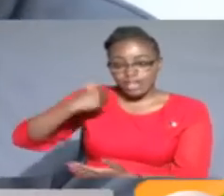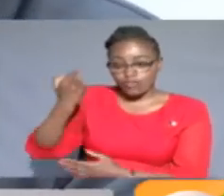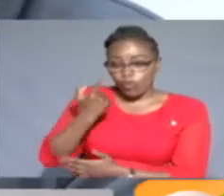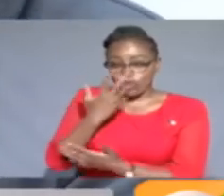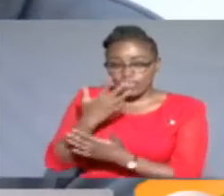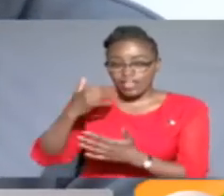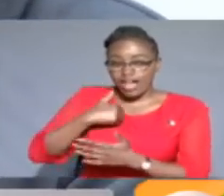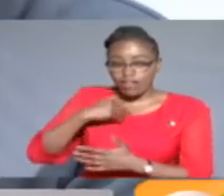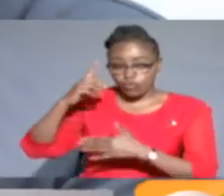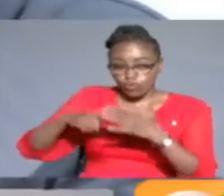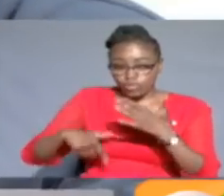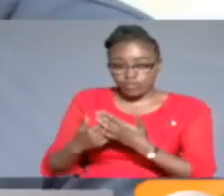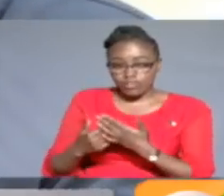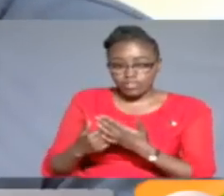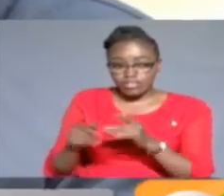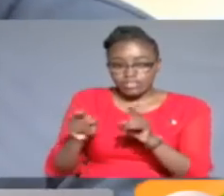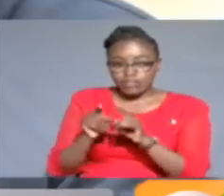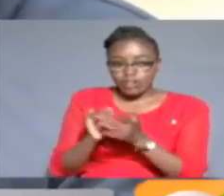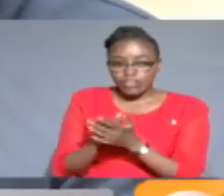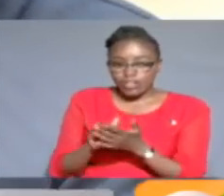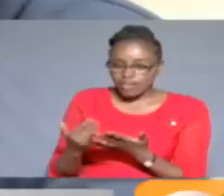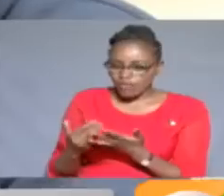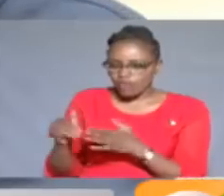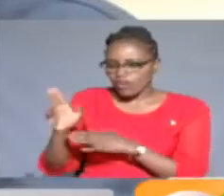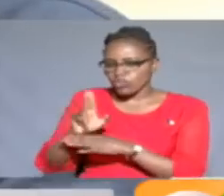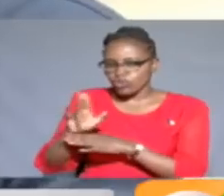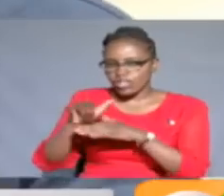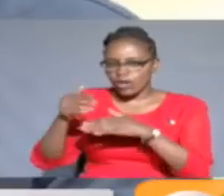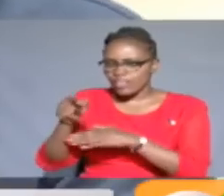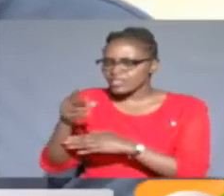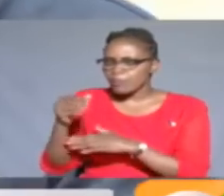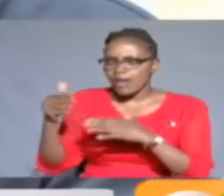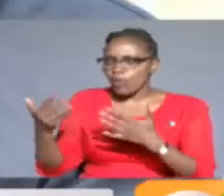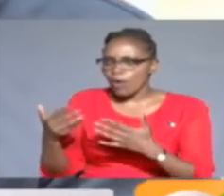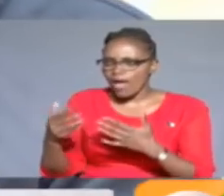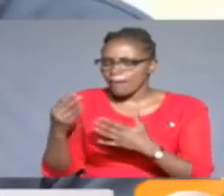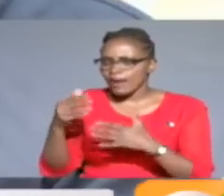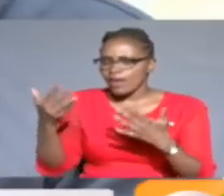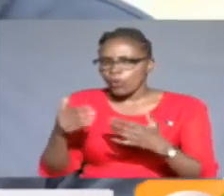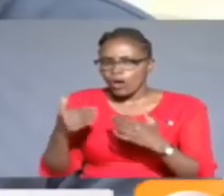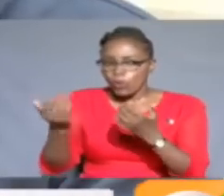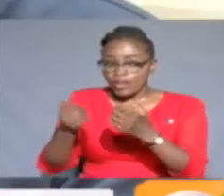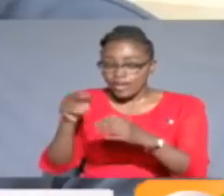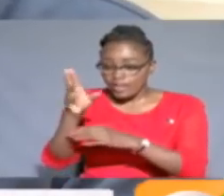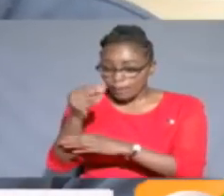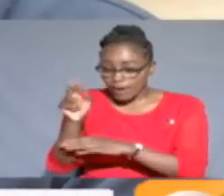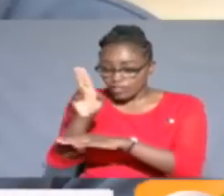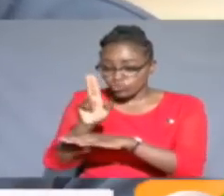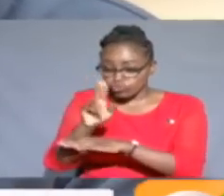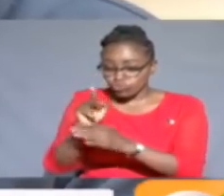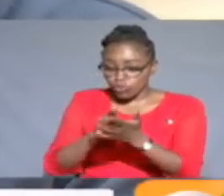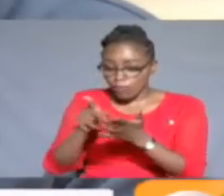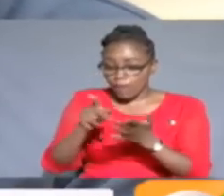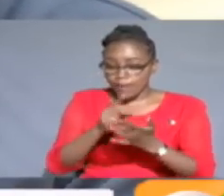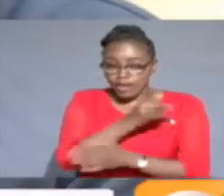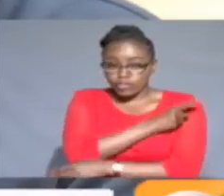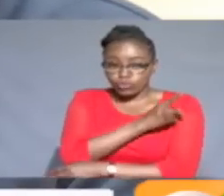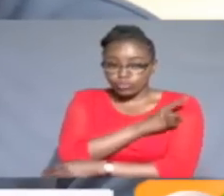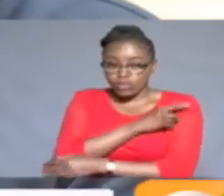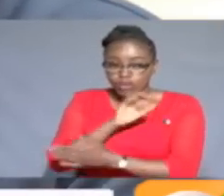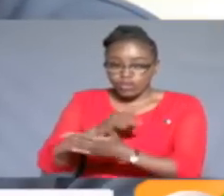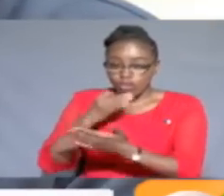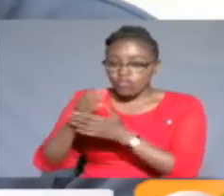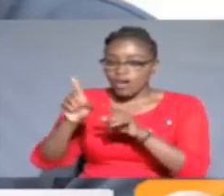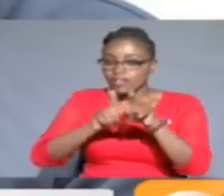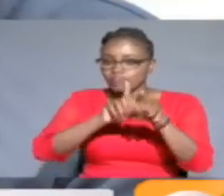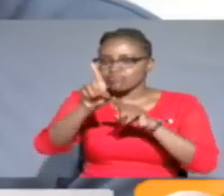we are having in this country is lopsided prioritization of where that money goes. We need the money to be used to pay the doctors, not to fund trips that